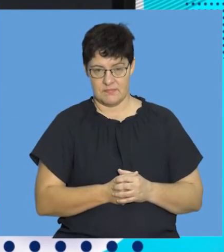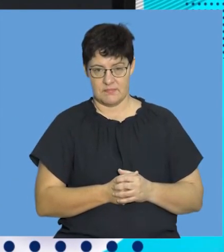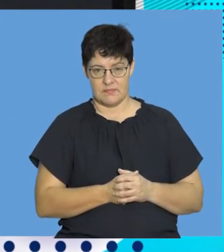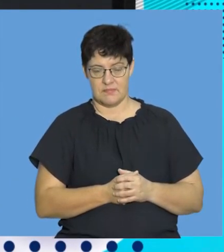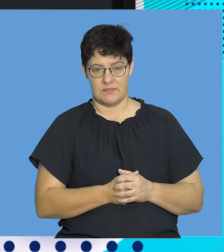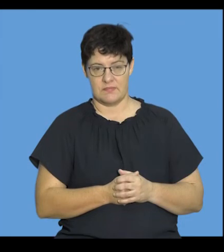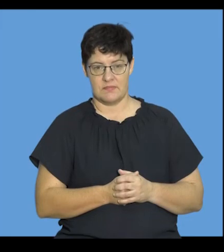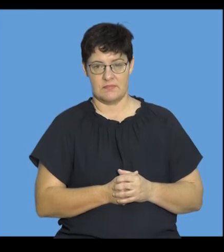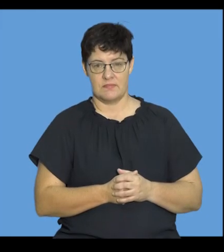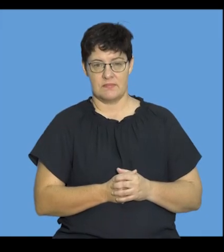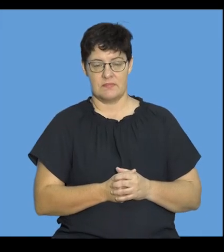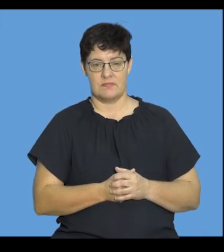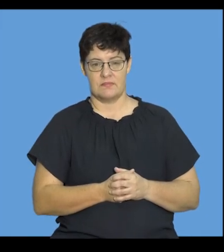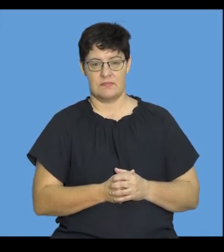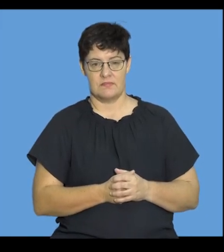mind.